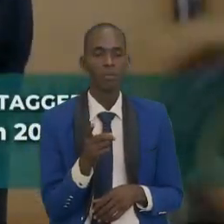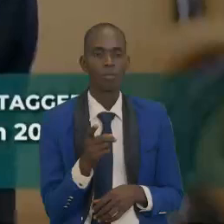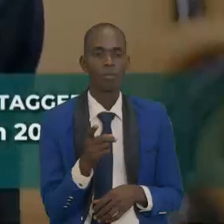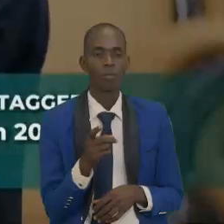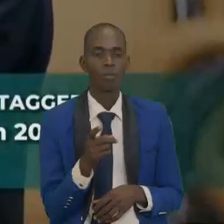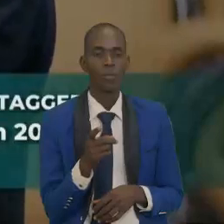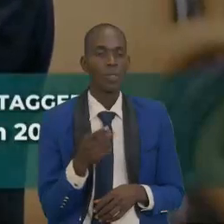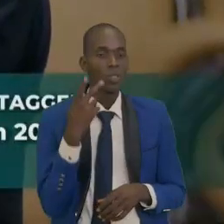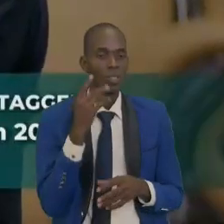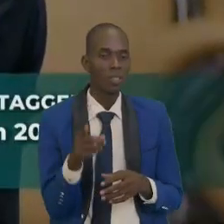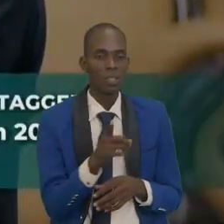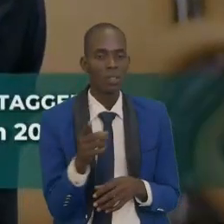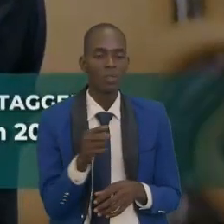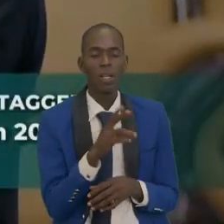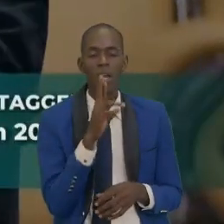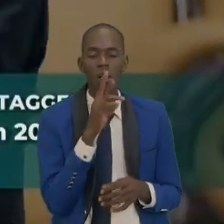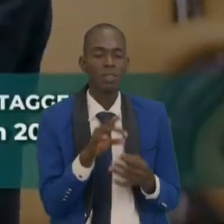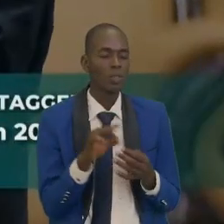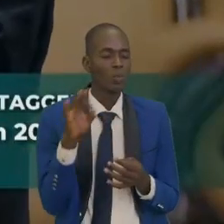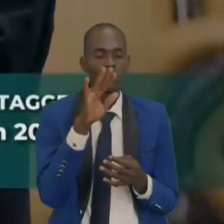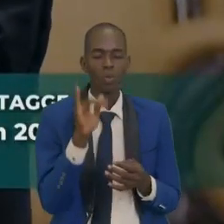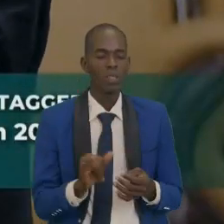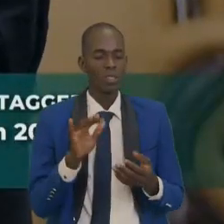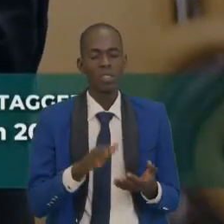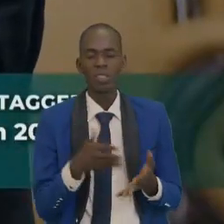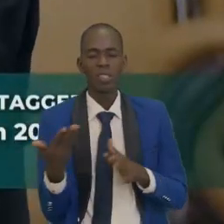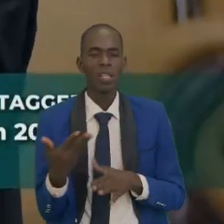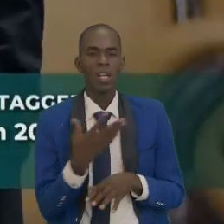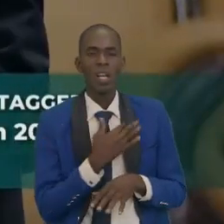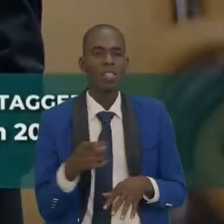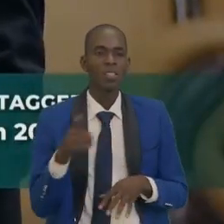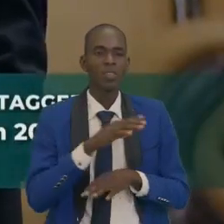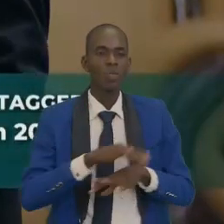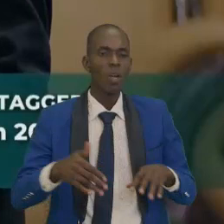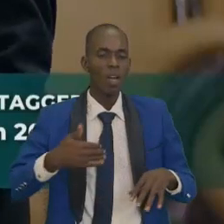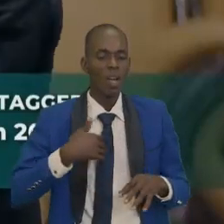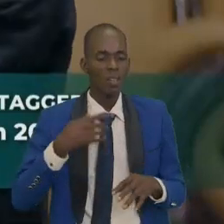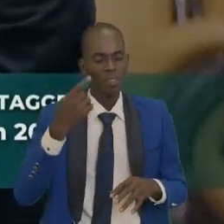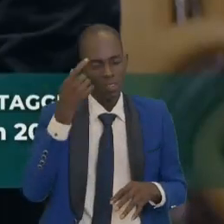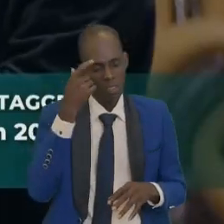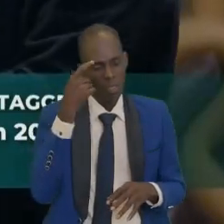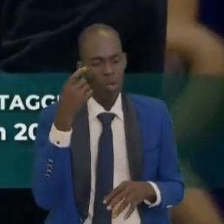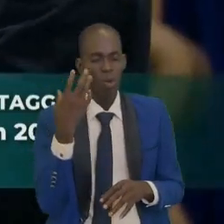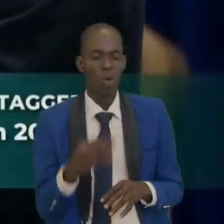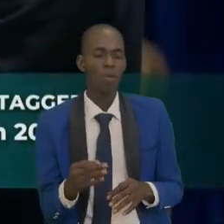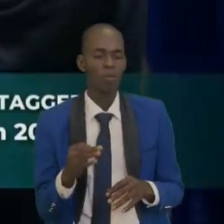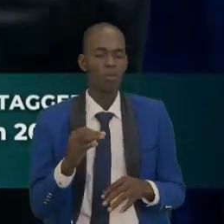spiritually they are dead they do not have any sense or spiritual things